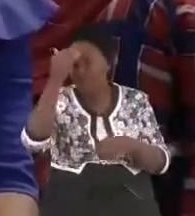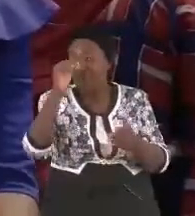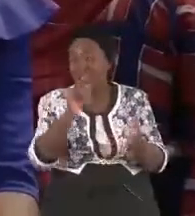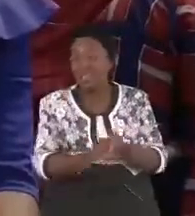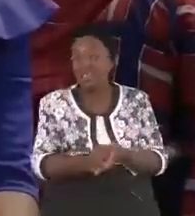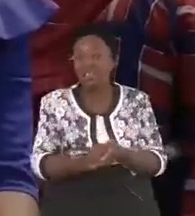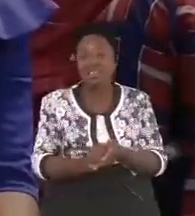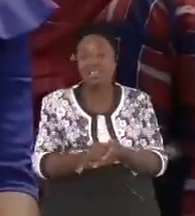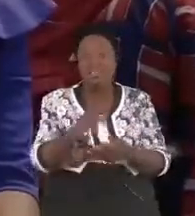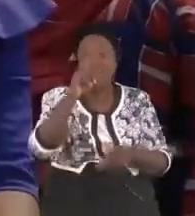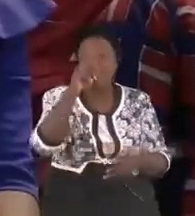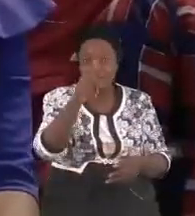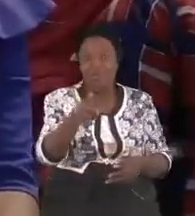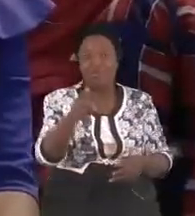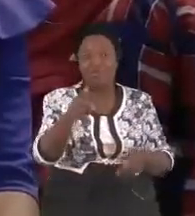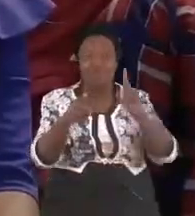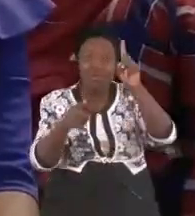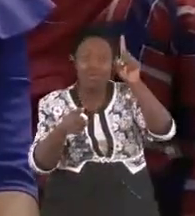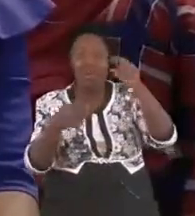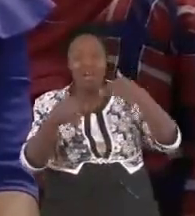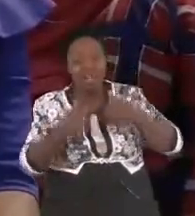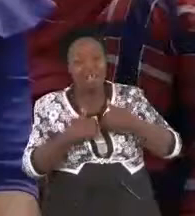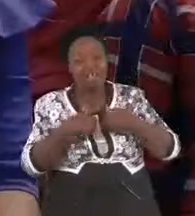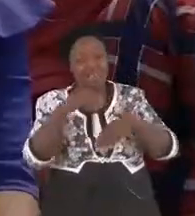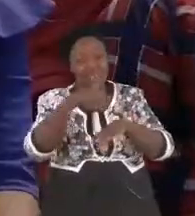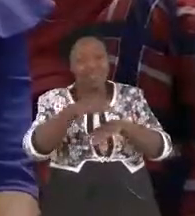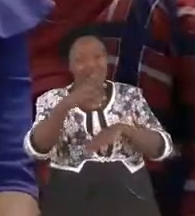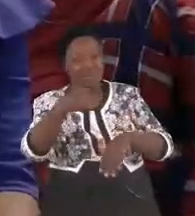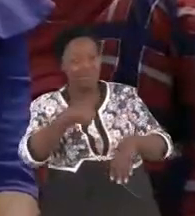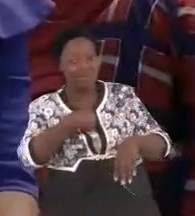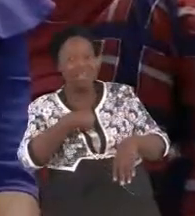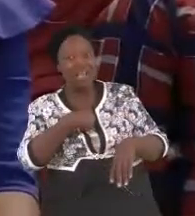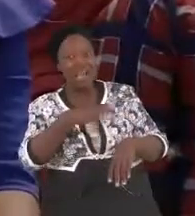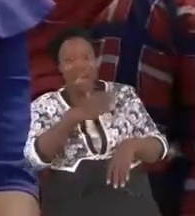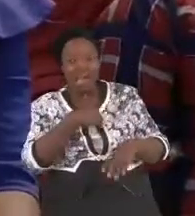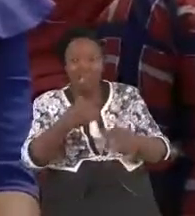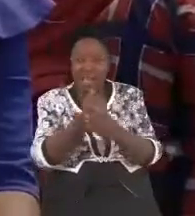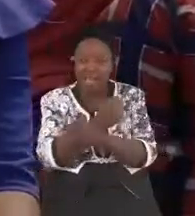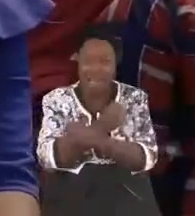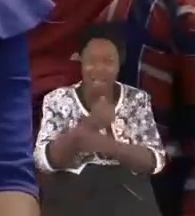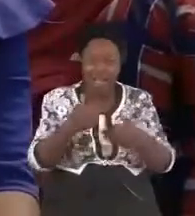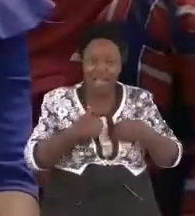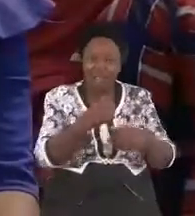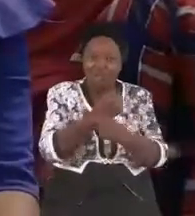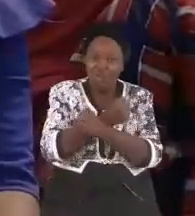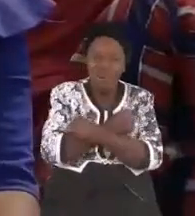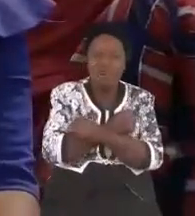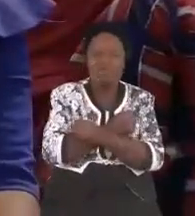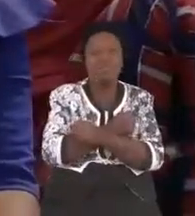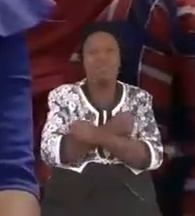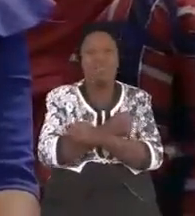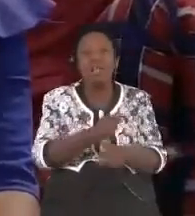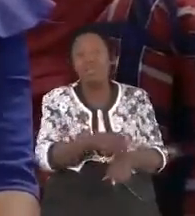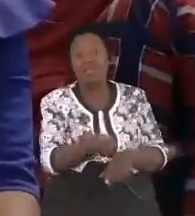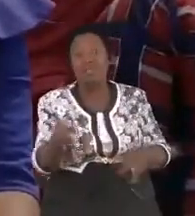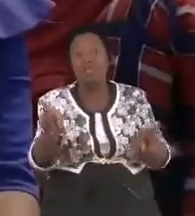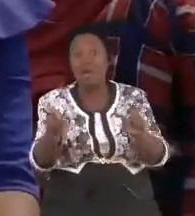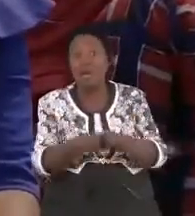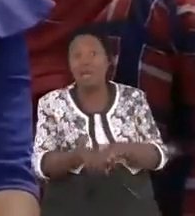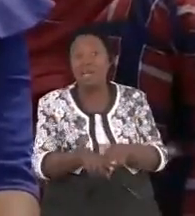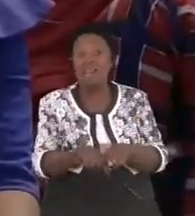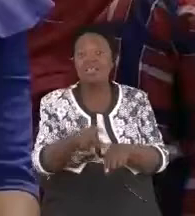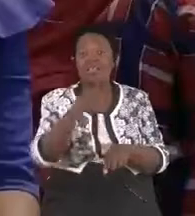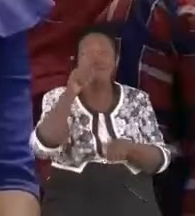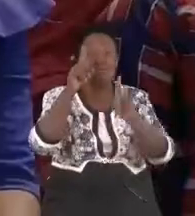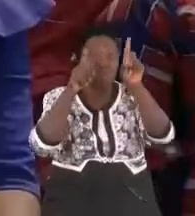thou hast sent me and hast loved them, as loved them, as thou hast